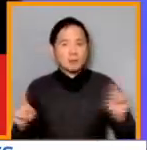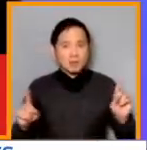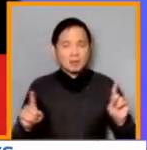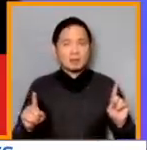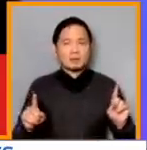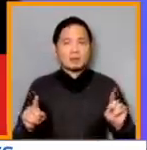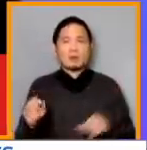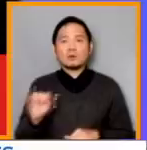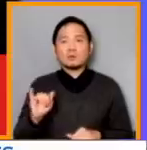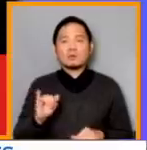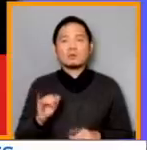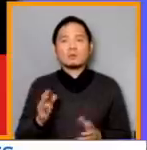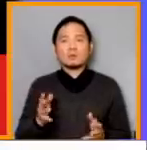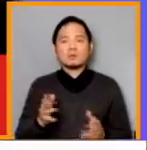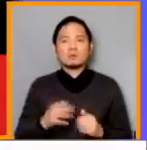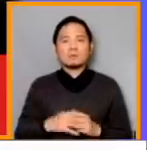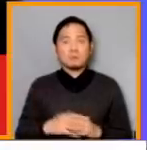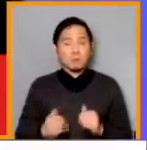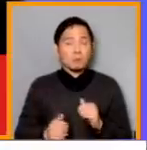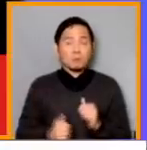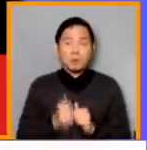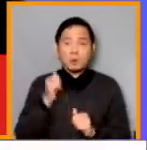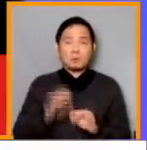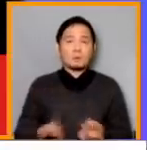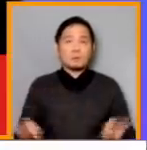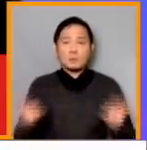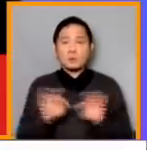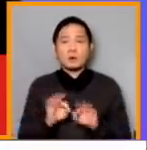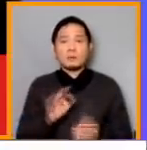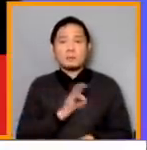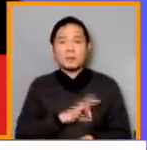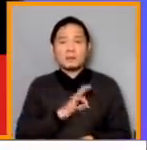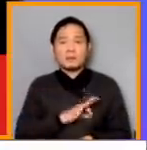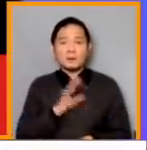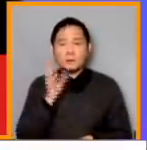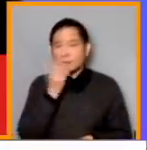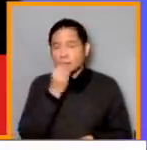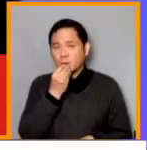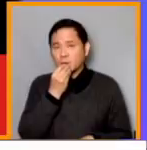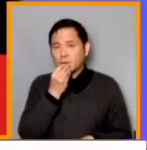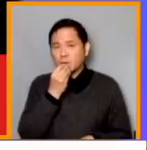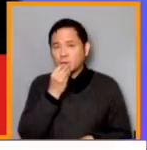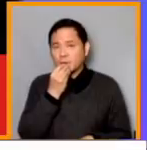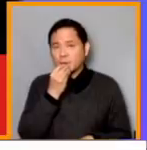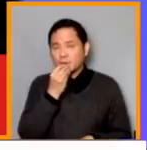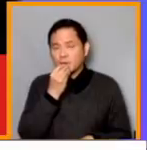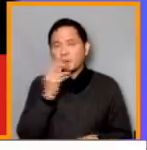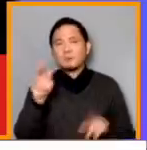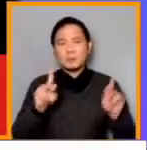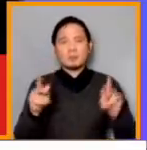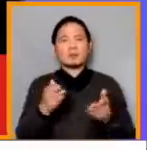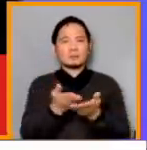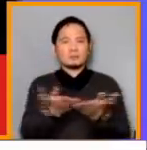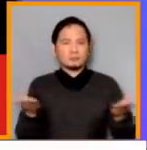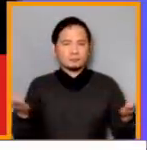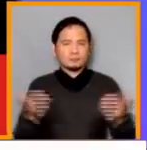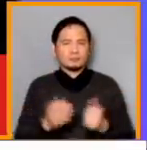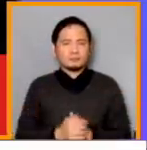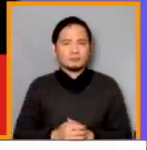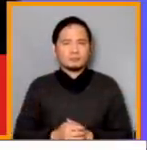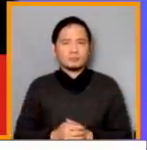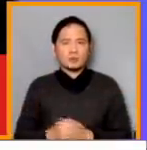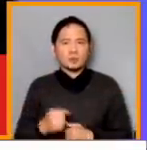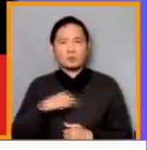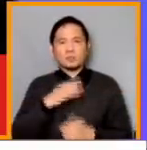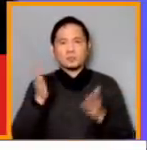importantly, if not perhaps more importantly, to the benefit of the public we both serve, the Filipino